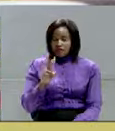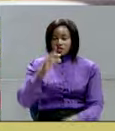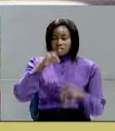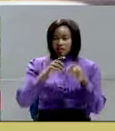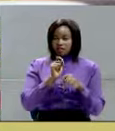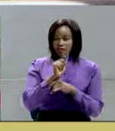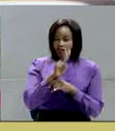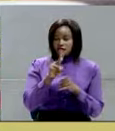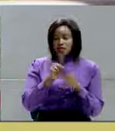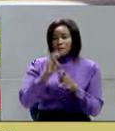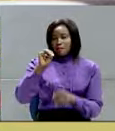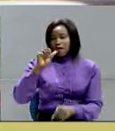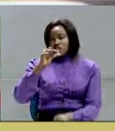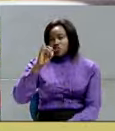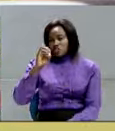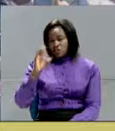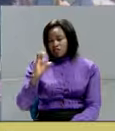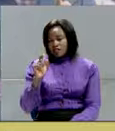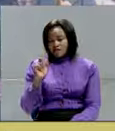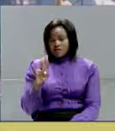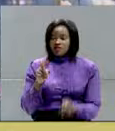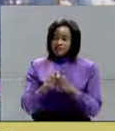TV huf pambe kuwalaji.